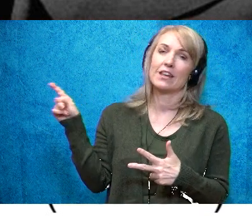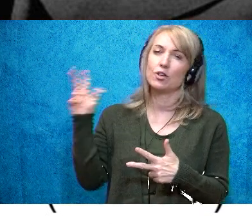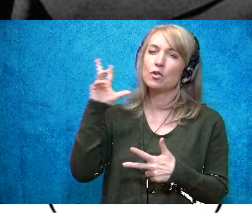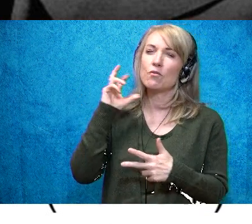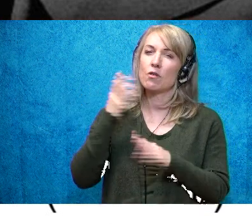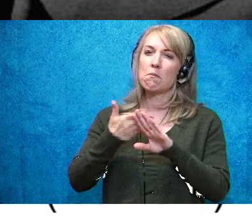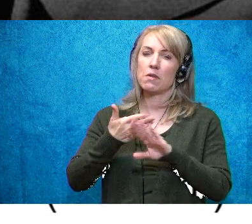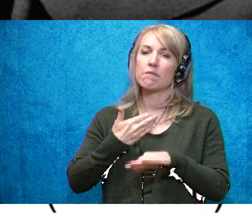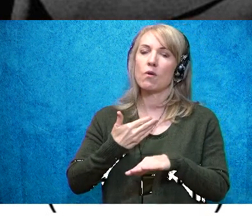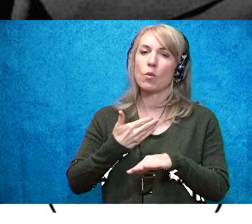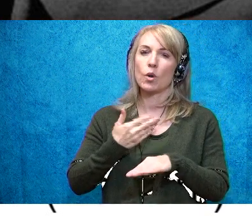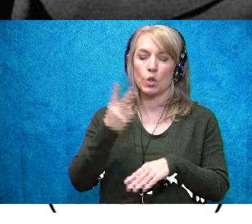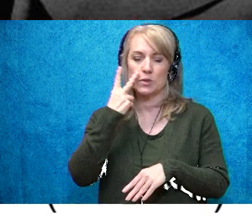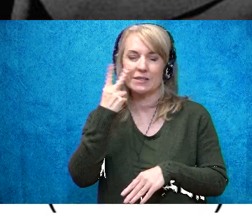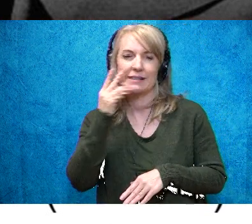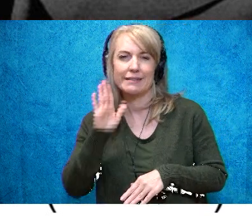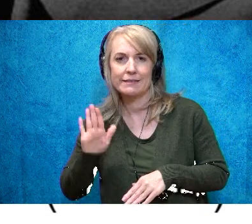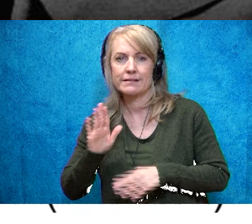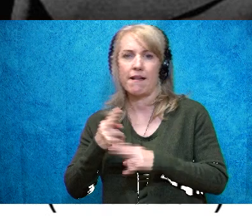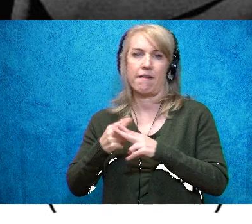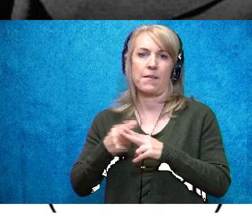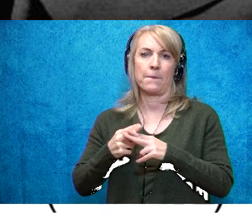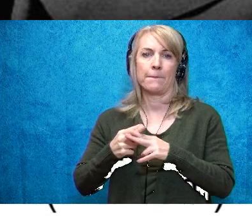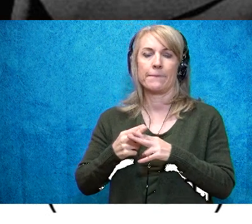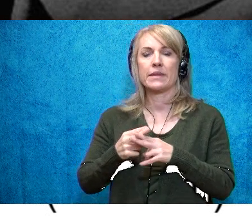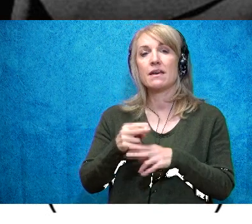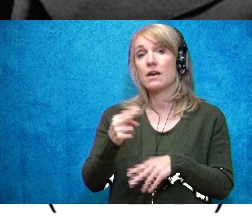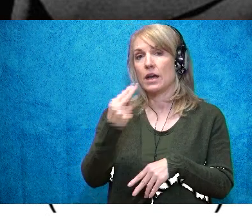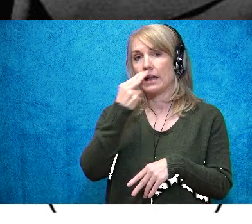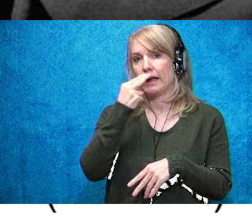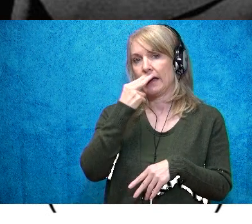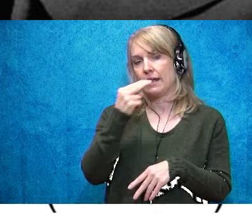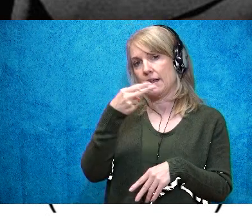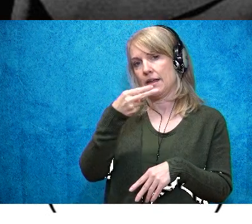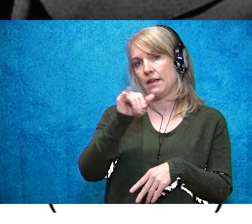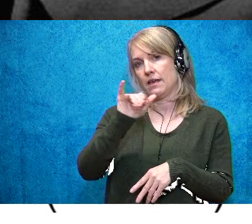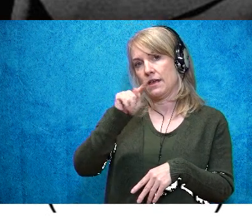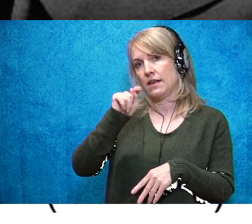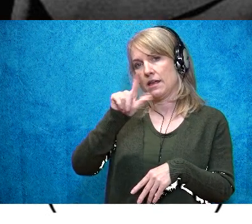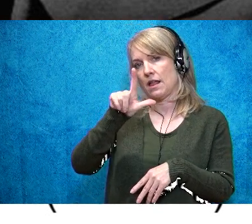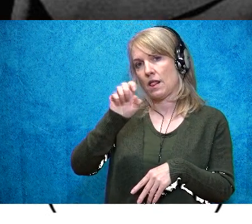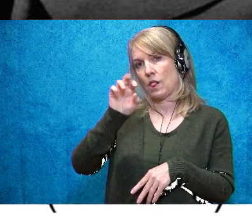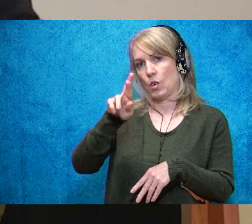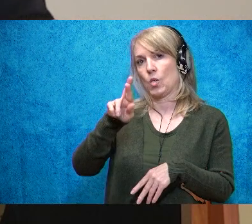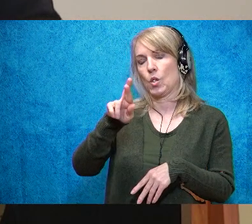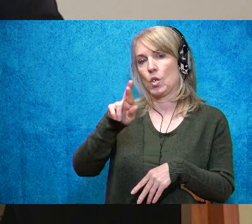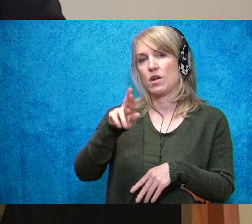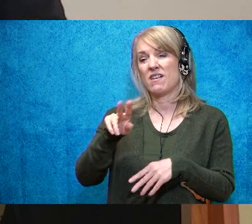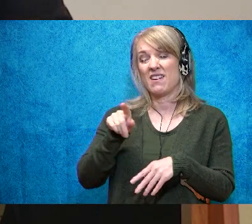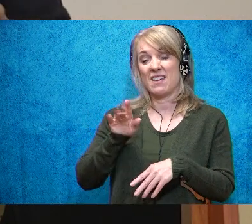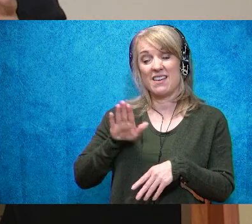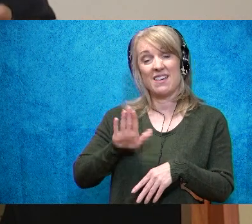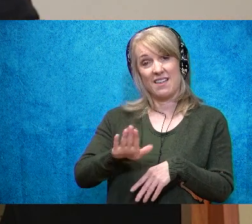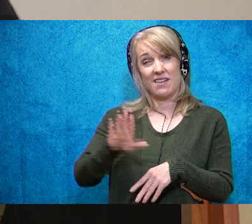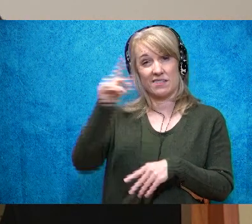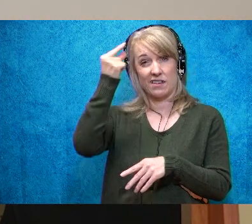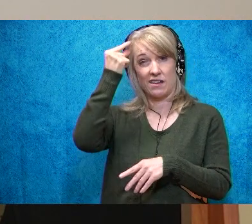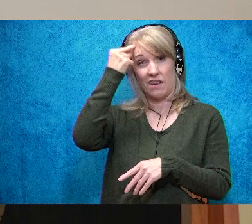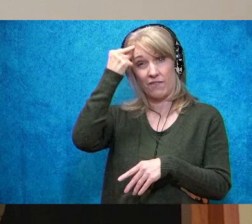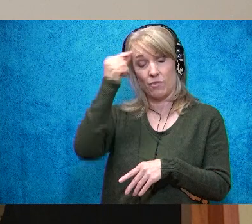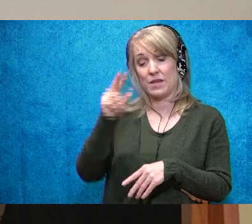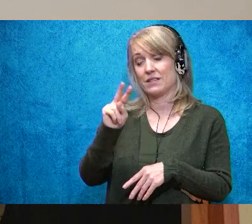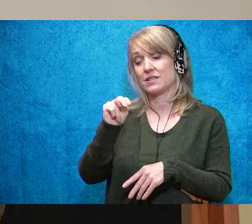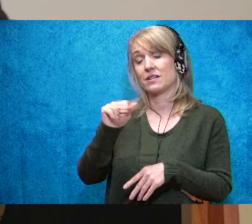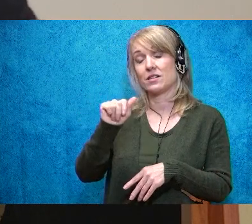him and things of that nature. So with Adolf Hitler, his government system is called Nazism. Now, he rose to power